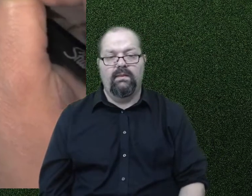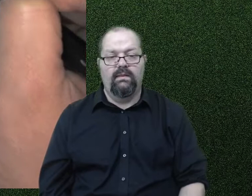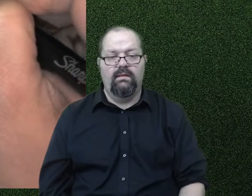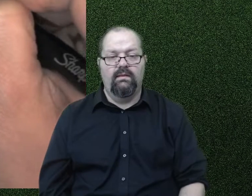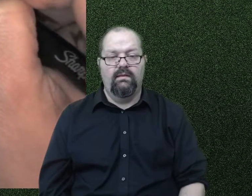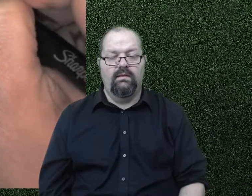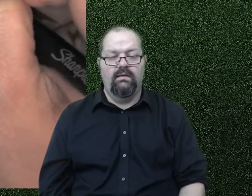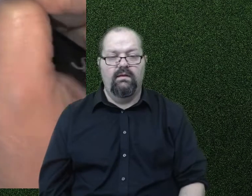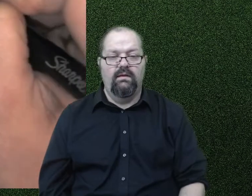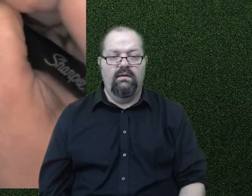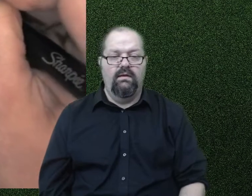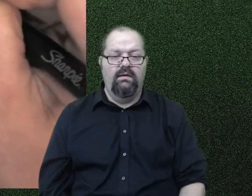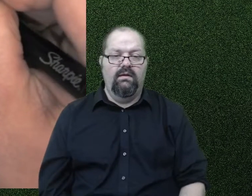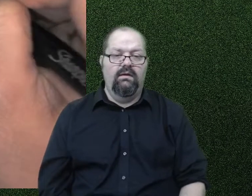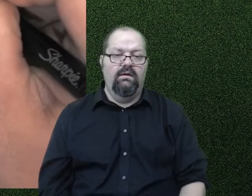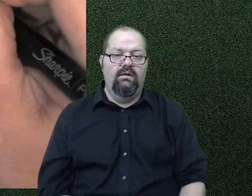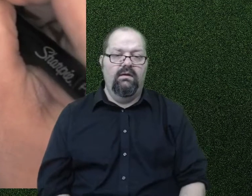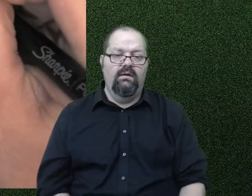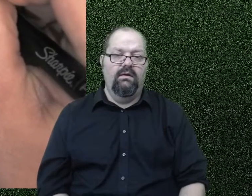backwards 4 units in the y direction,